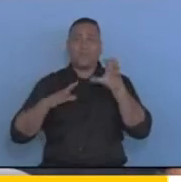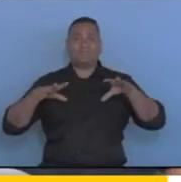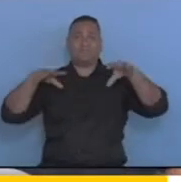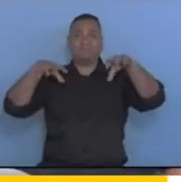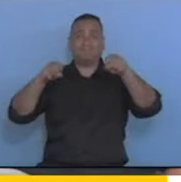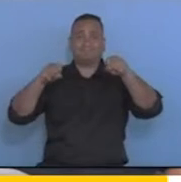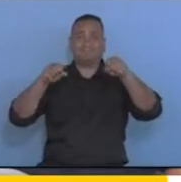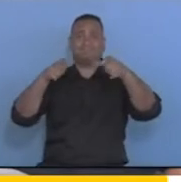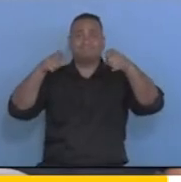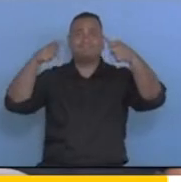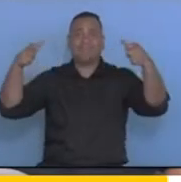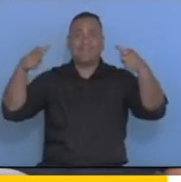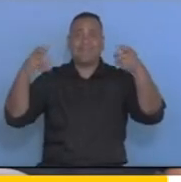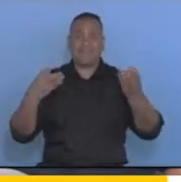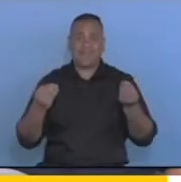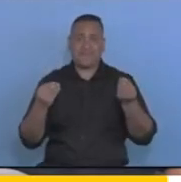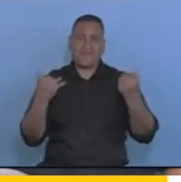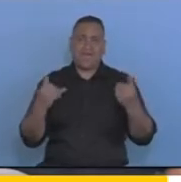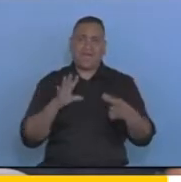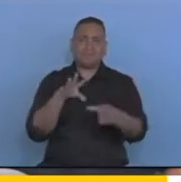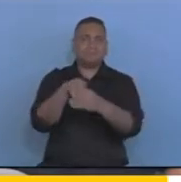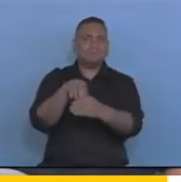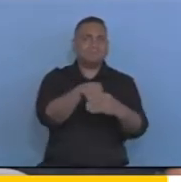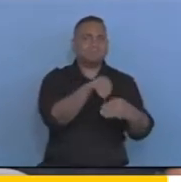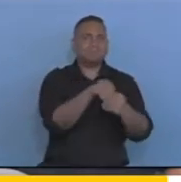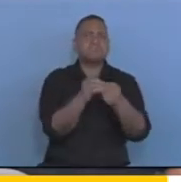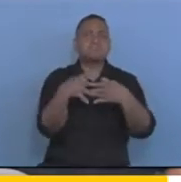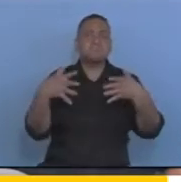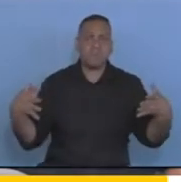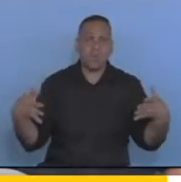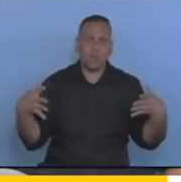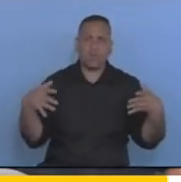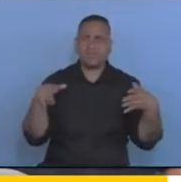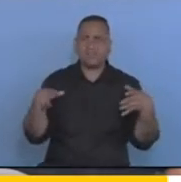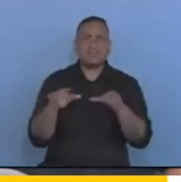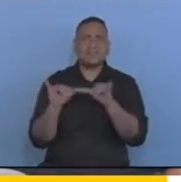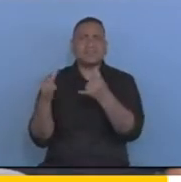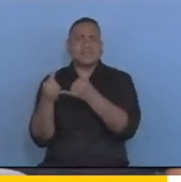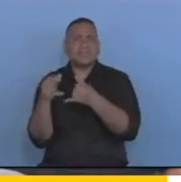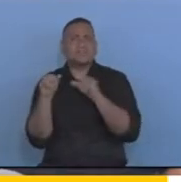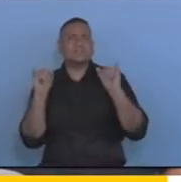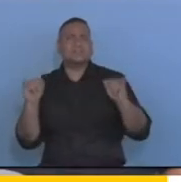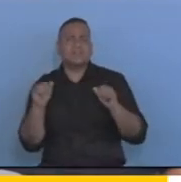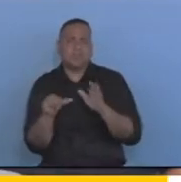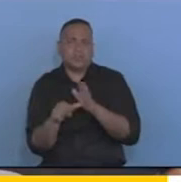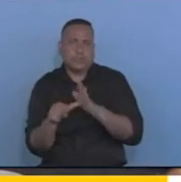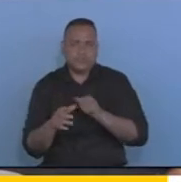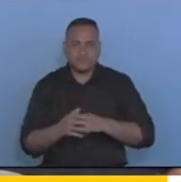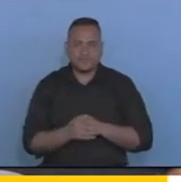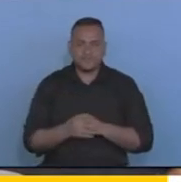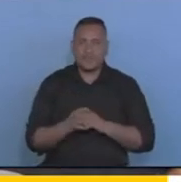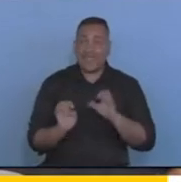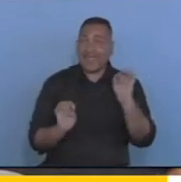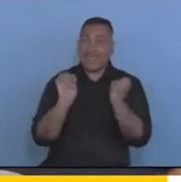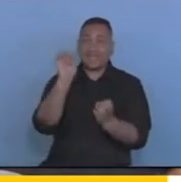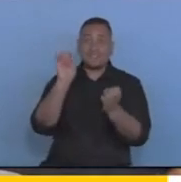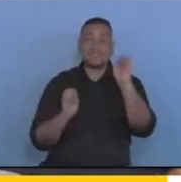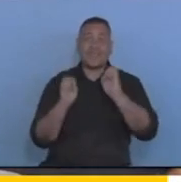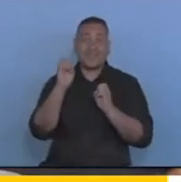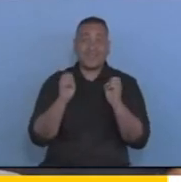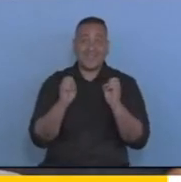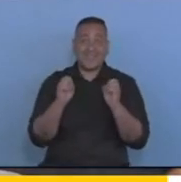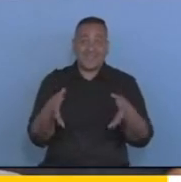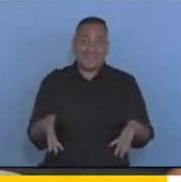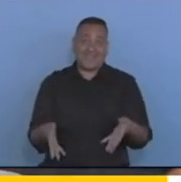is now taken into this industry, especially in engineering. Mm. And we have a 50-50